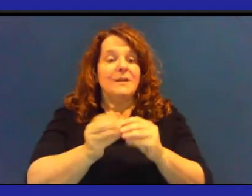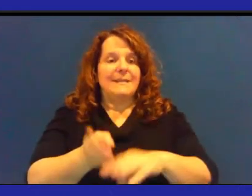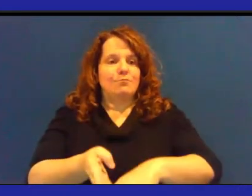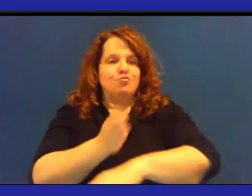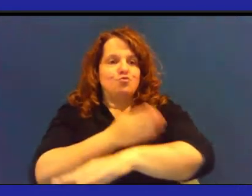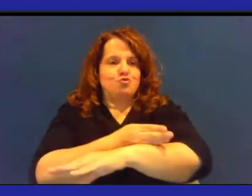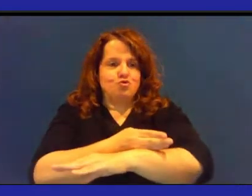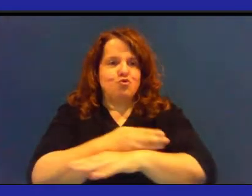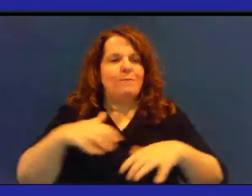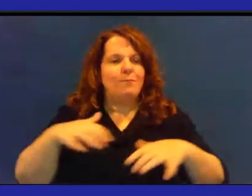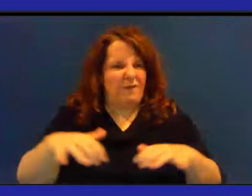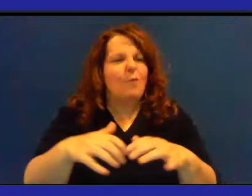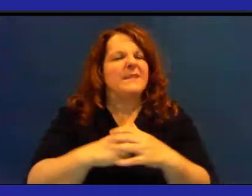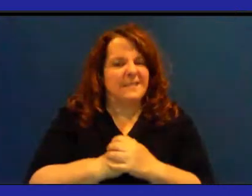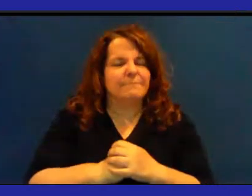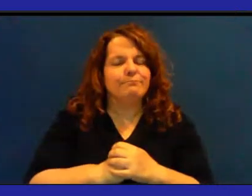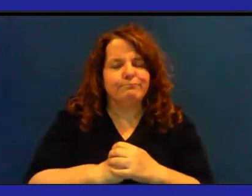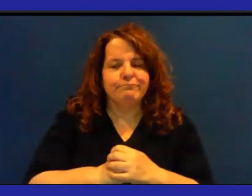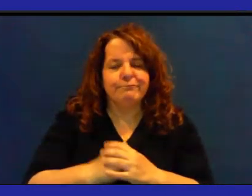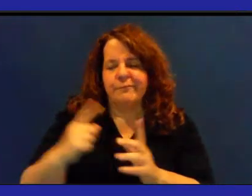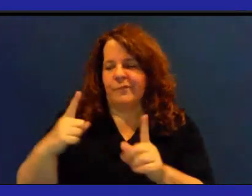we've we seen keep in the perform- past Right. year.